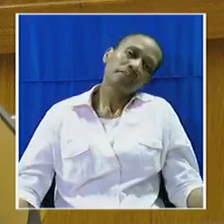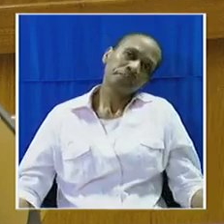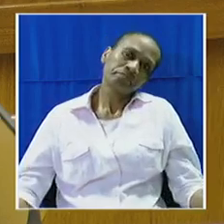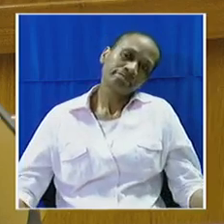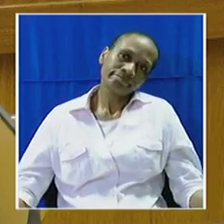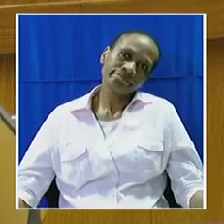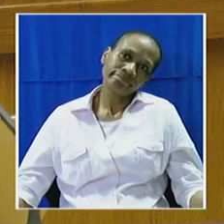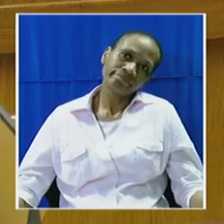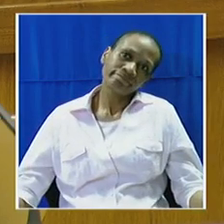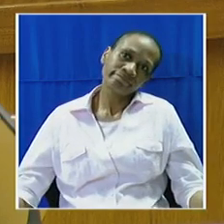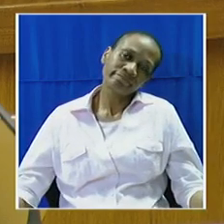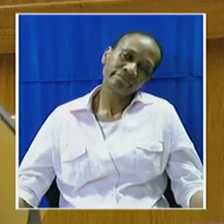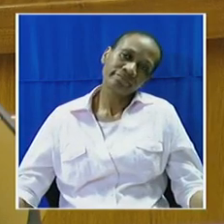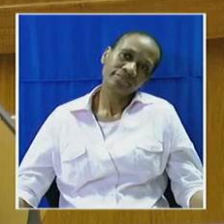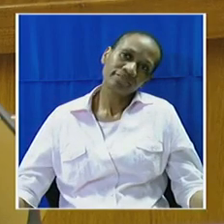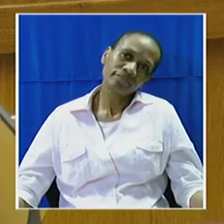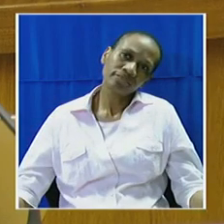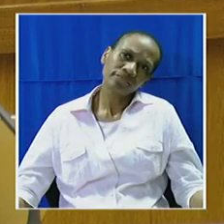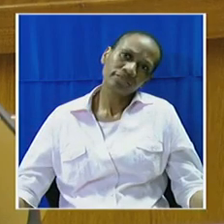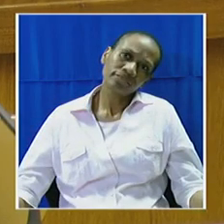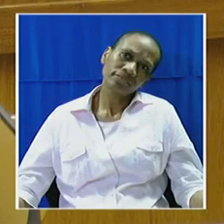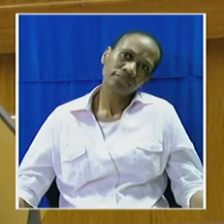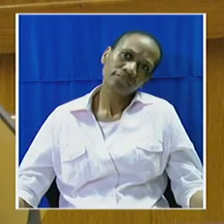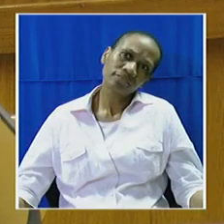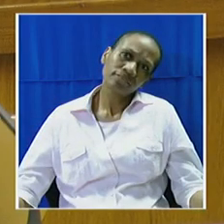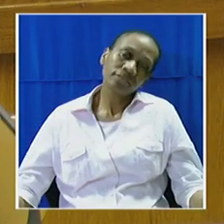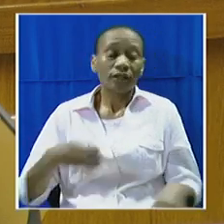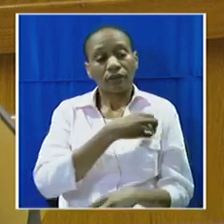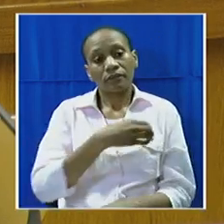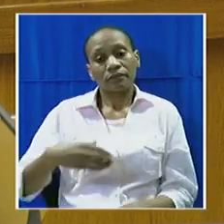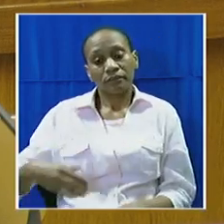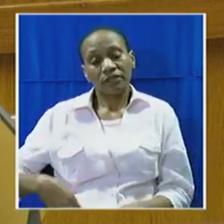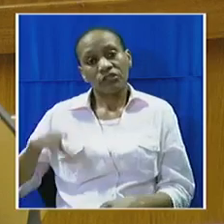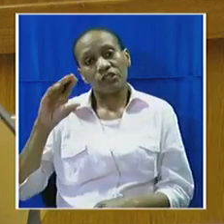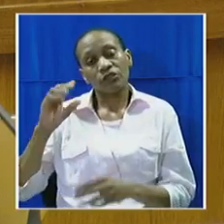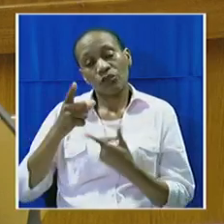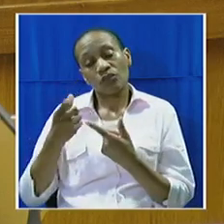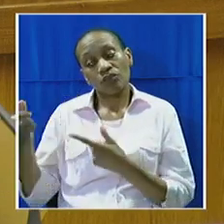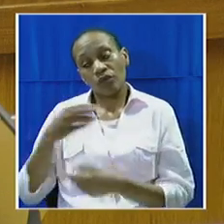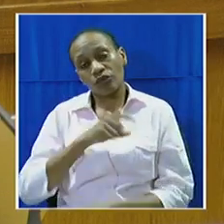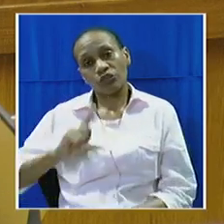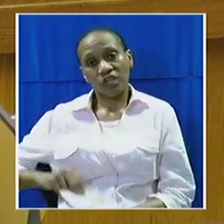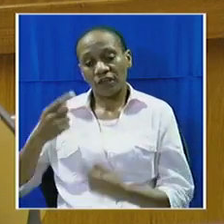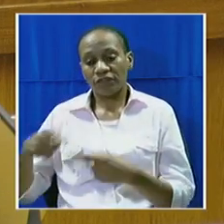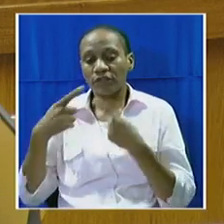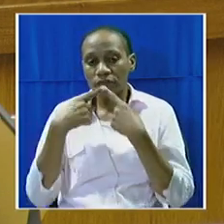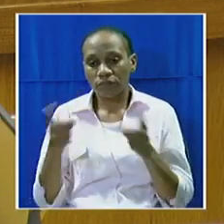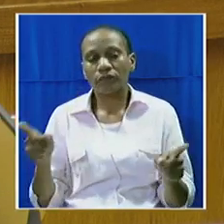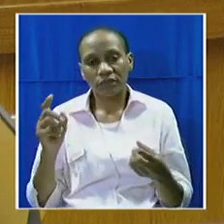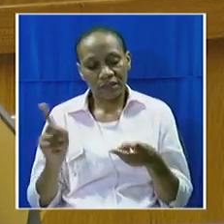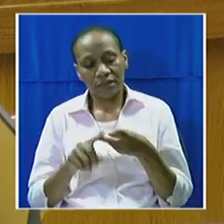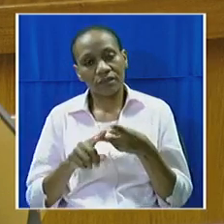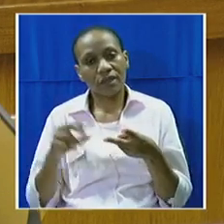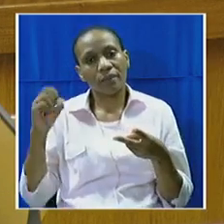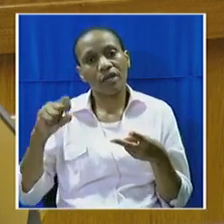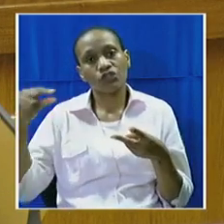comprehensive, coordinated intervention by His Excellency President Xi Jinping. Also, the General Secretary of the Communist